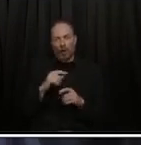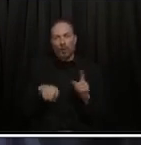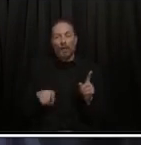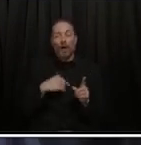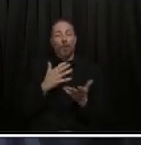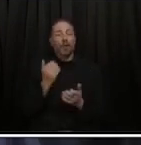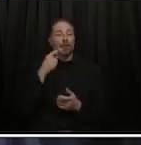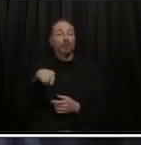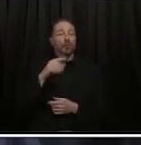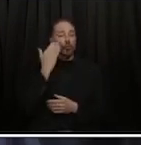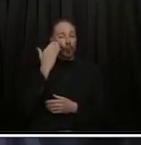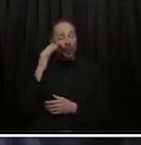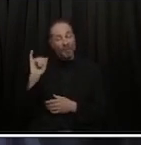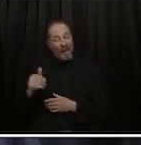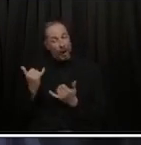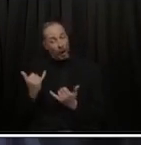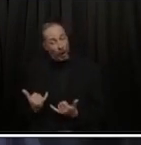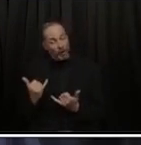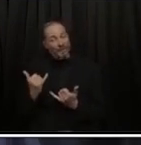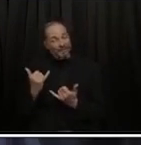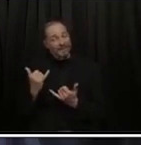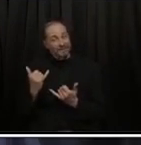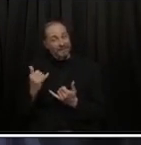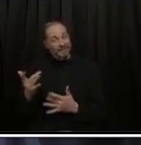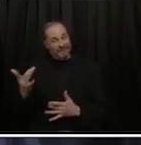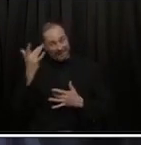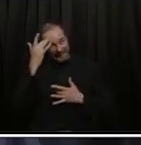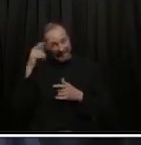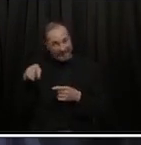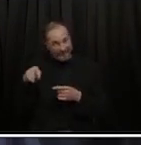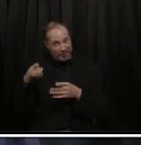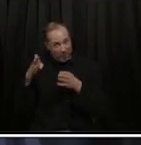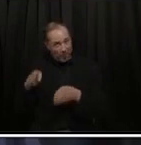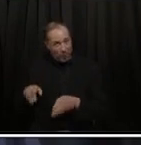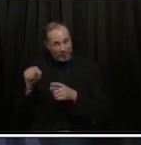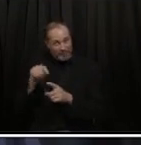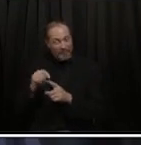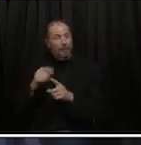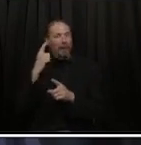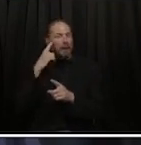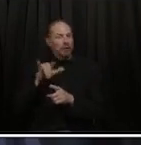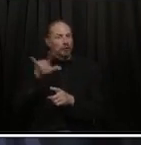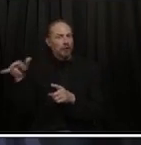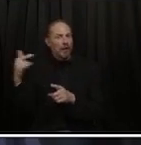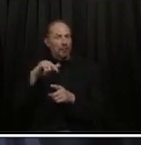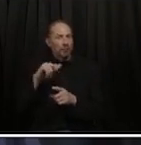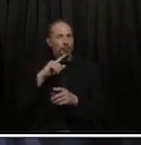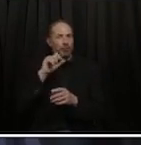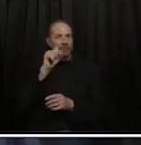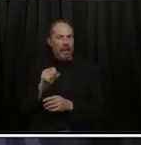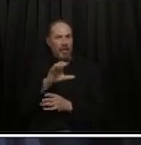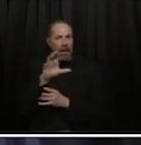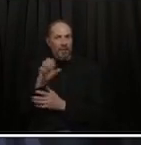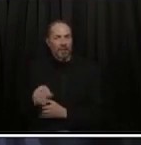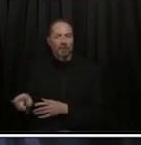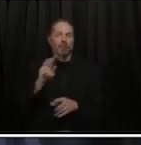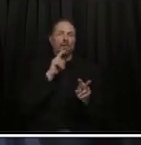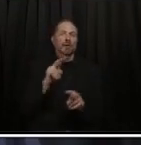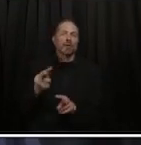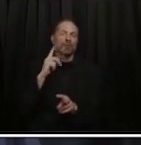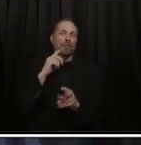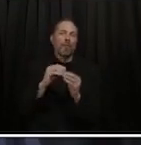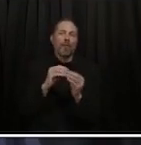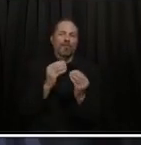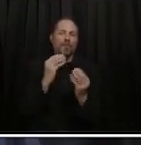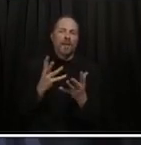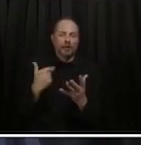case is directly linked to travel in southern Africa. And we're all looking forward to the information that will come out of the science being done